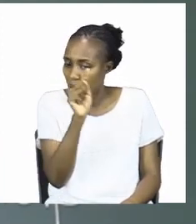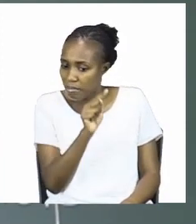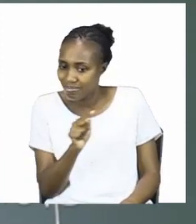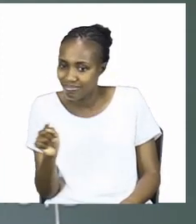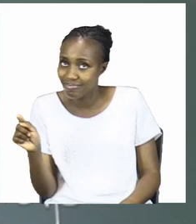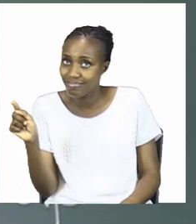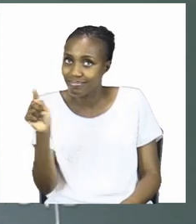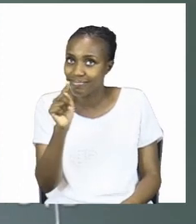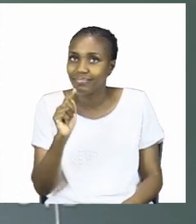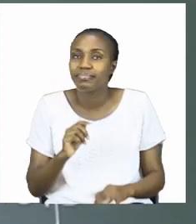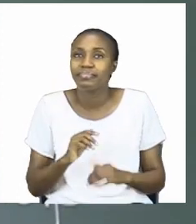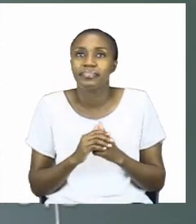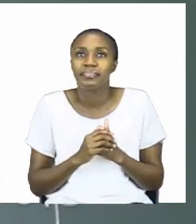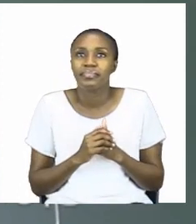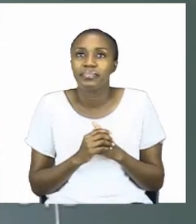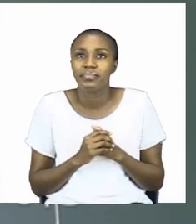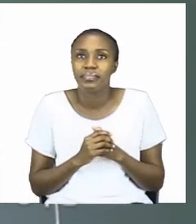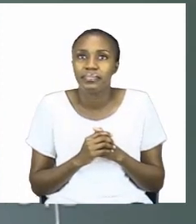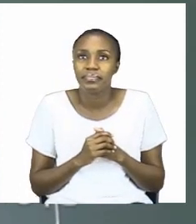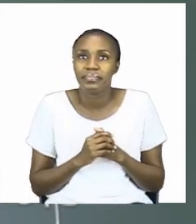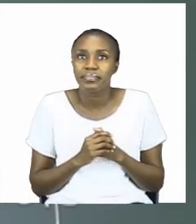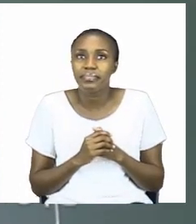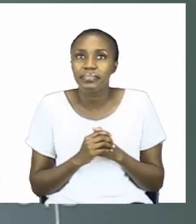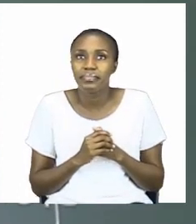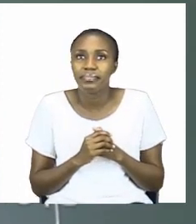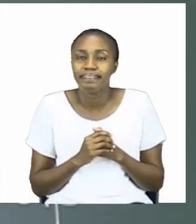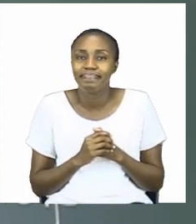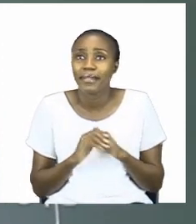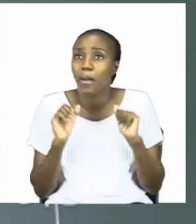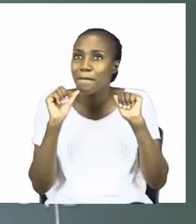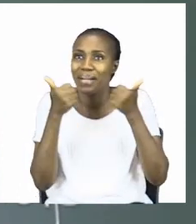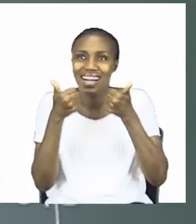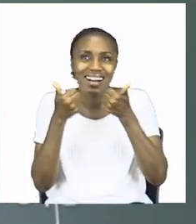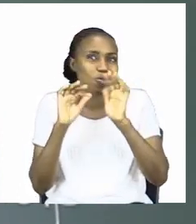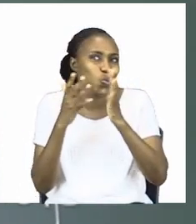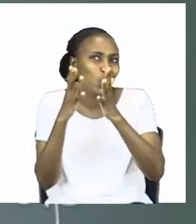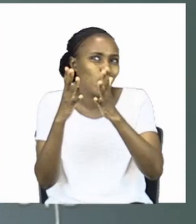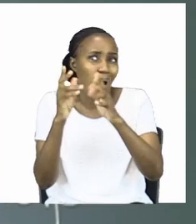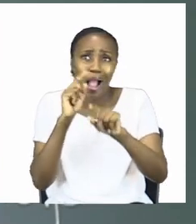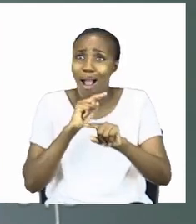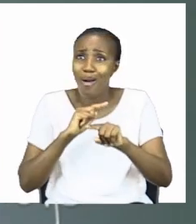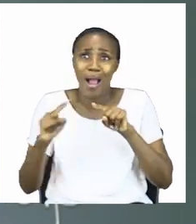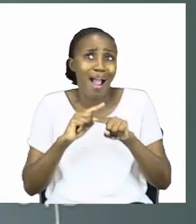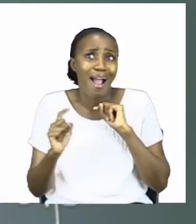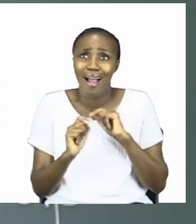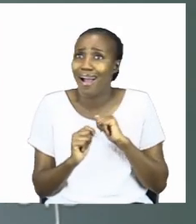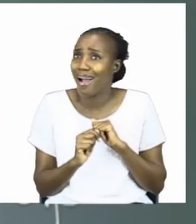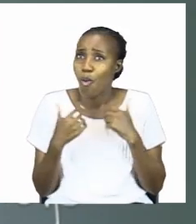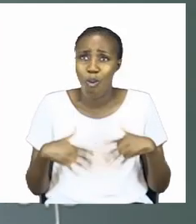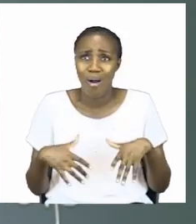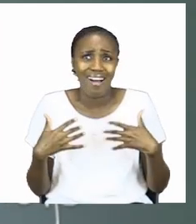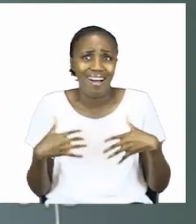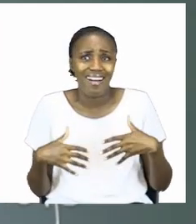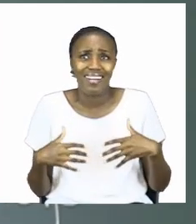now we have found our word sun. Good job. That was quite quick today.